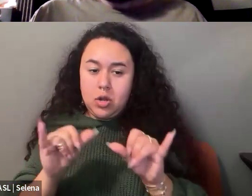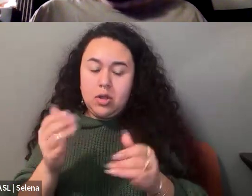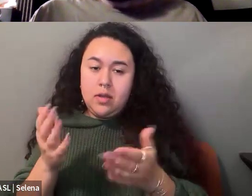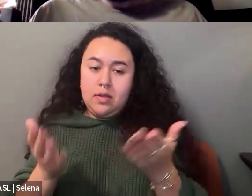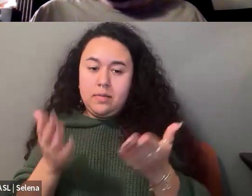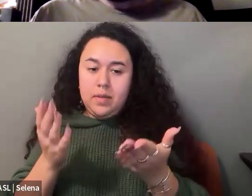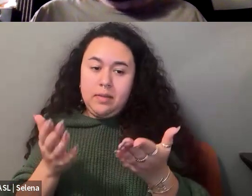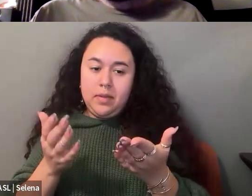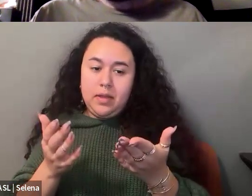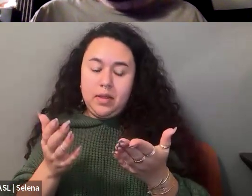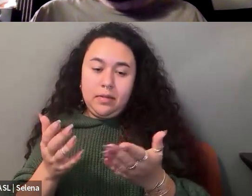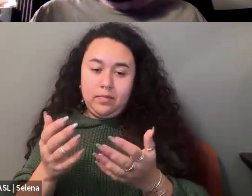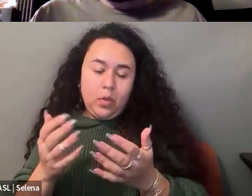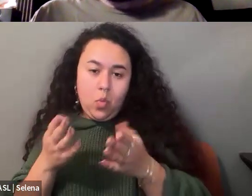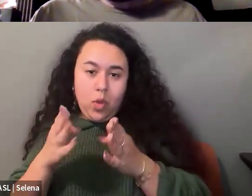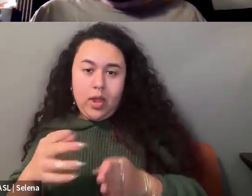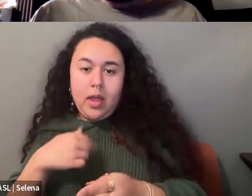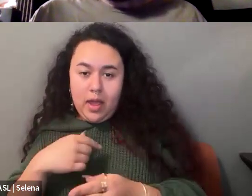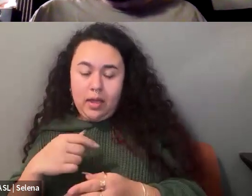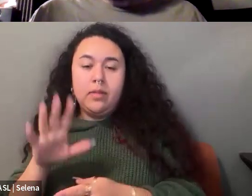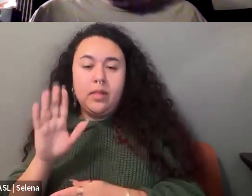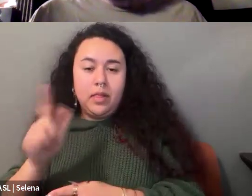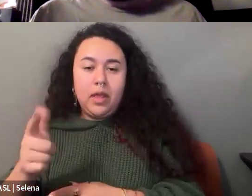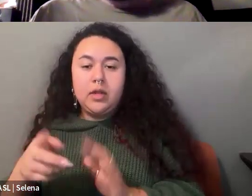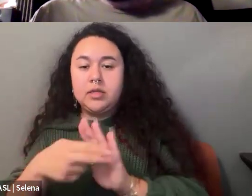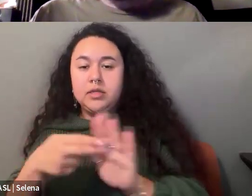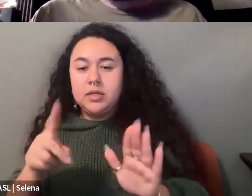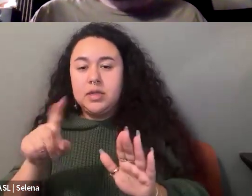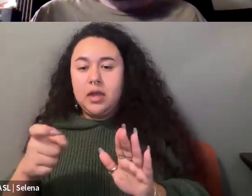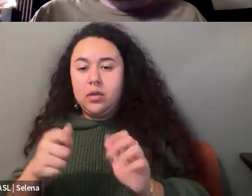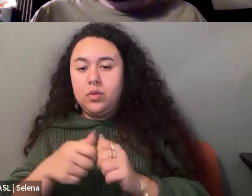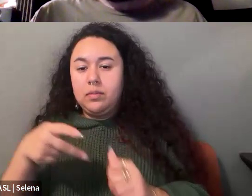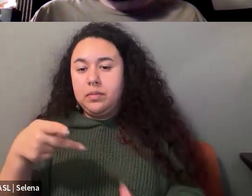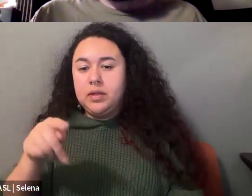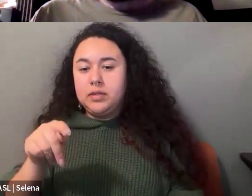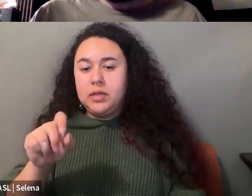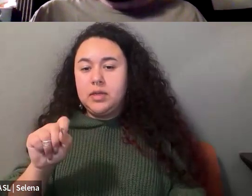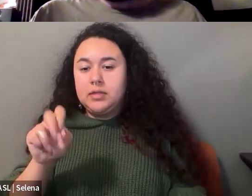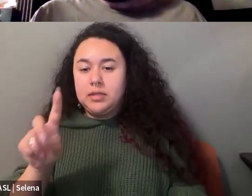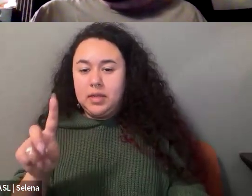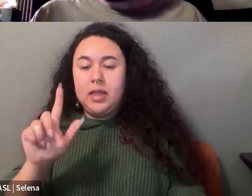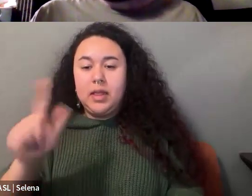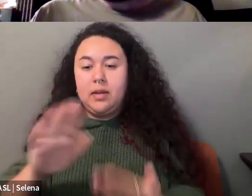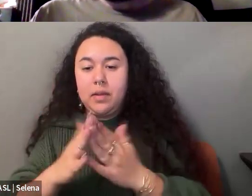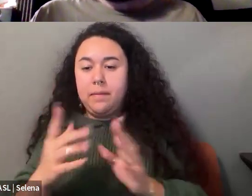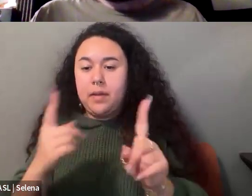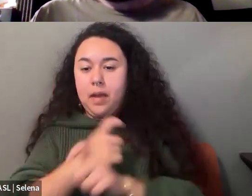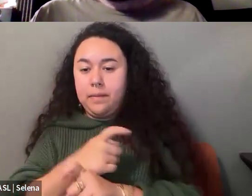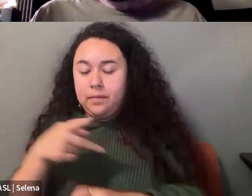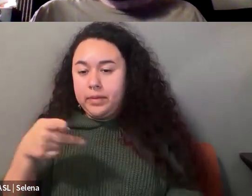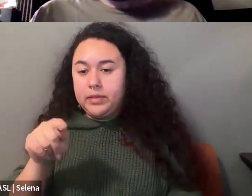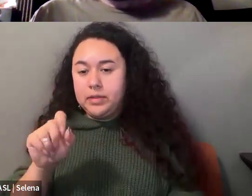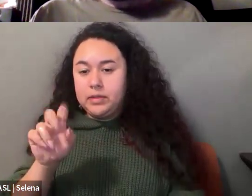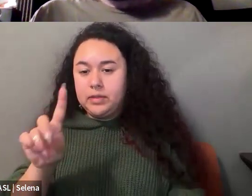probably vein. I also was diagnosed with PTSD. Eventually, that turned into a chronic PTSD or complex PTSD diagnosis years down the